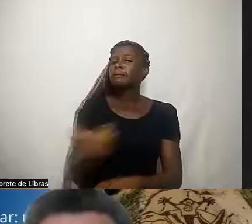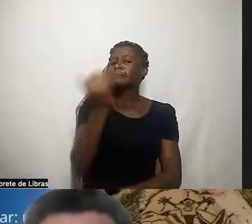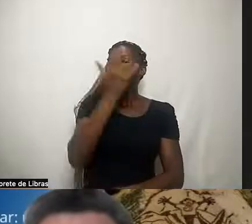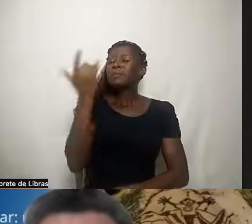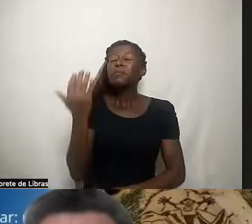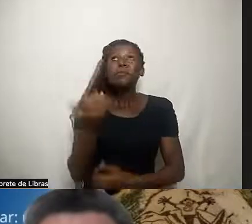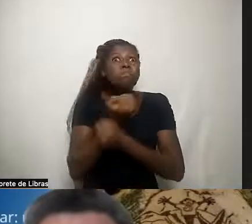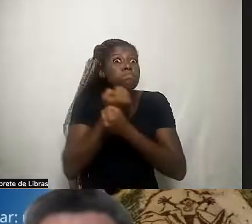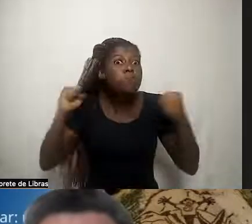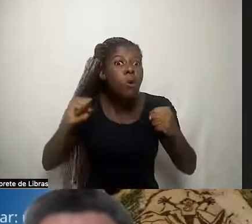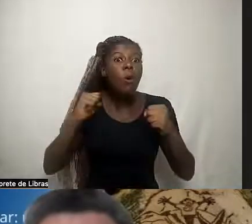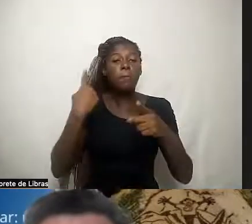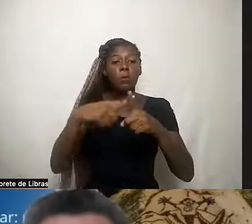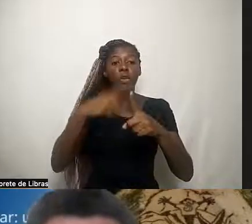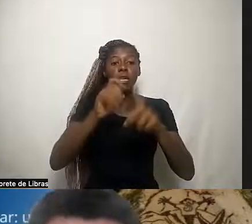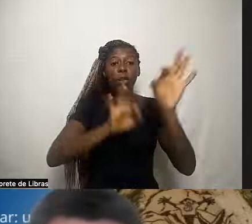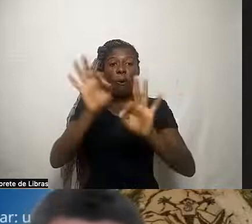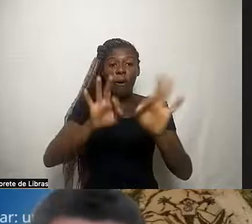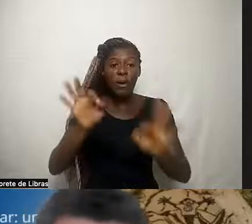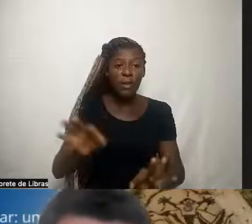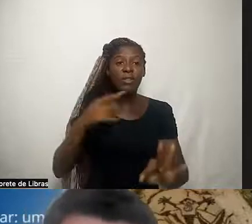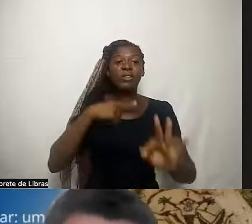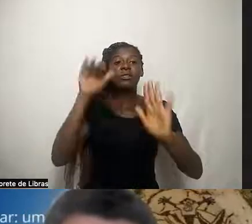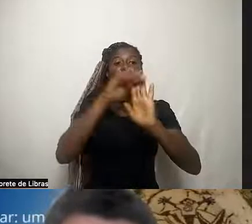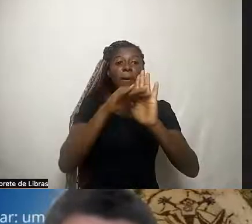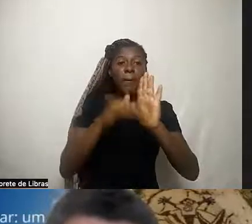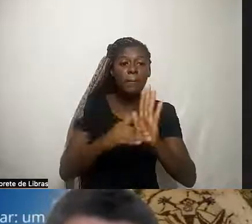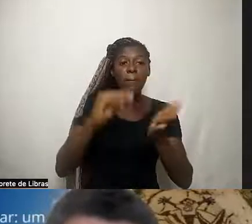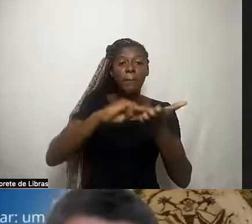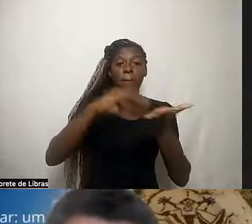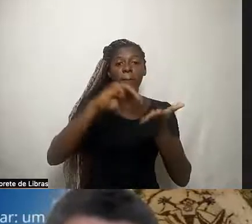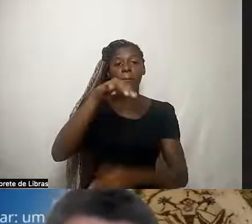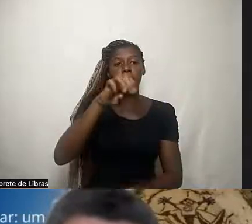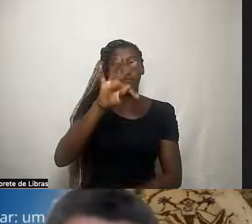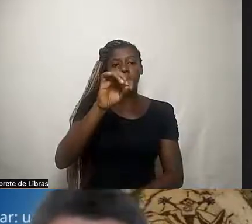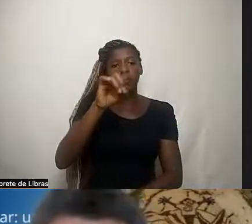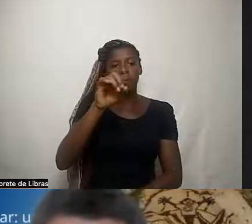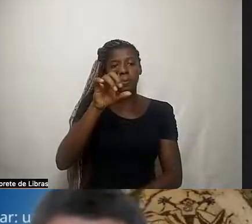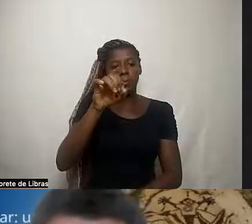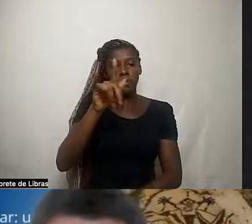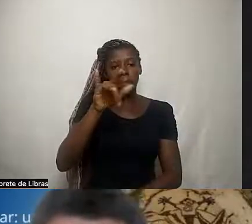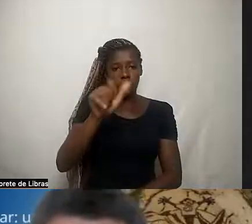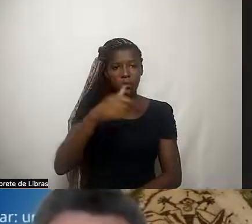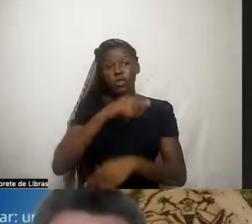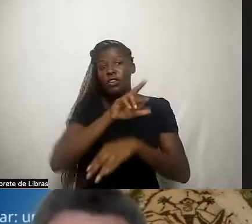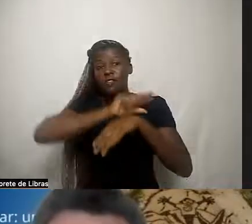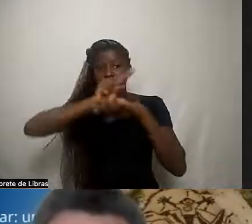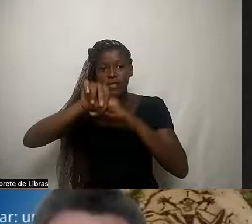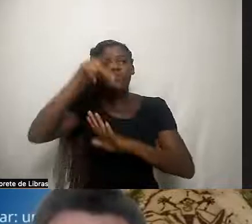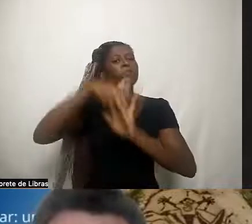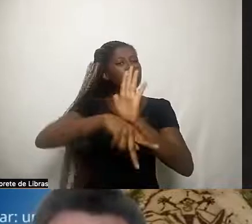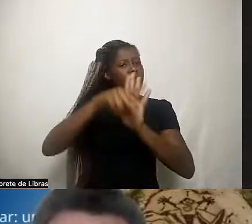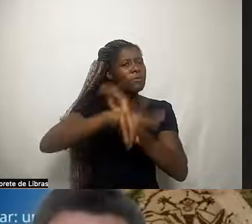they enable the creation of methodologies for other projects.